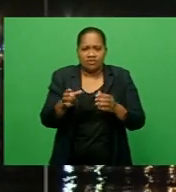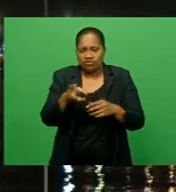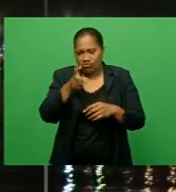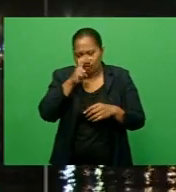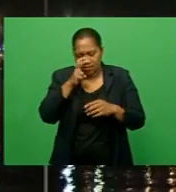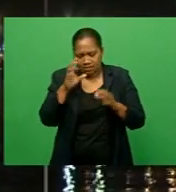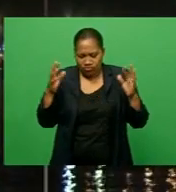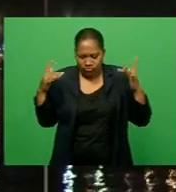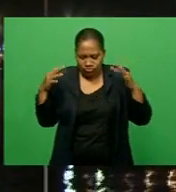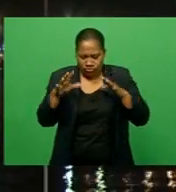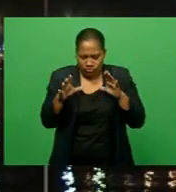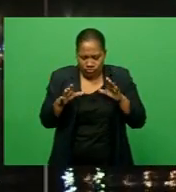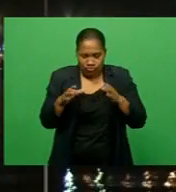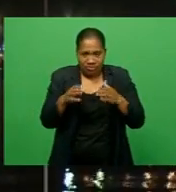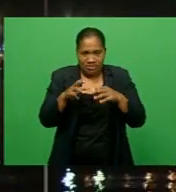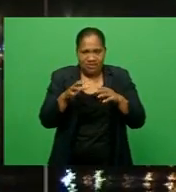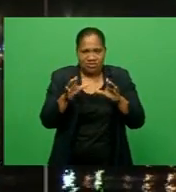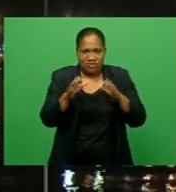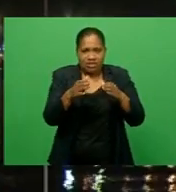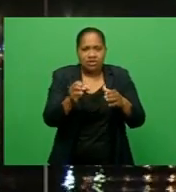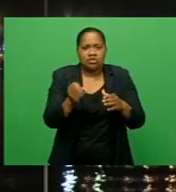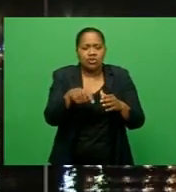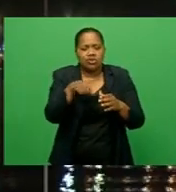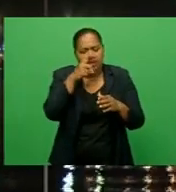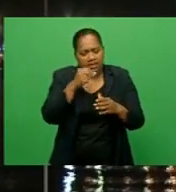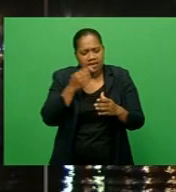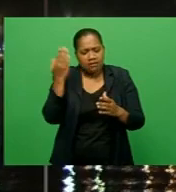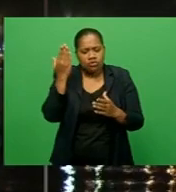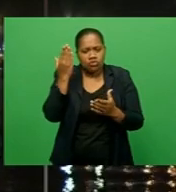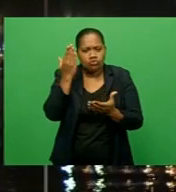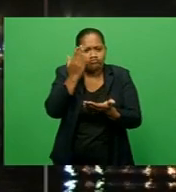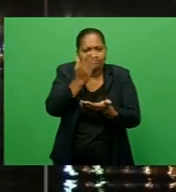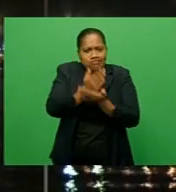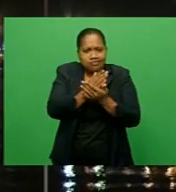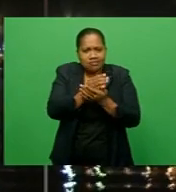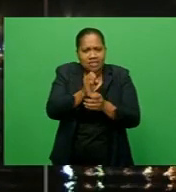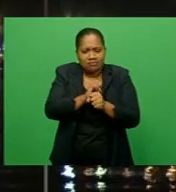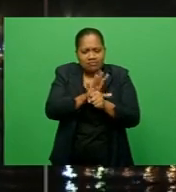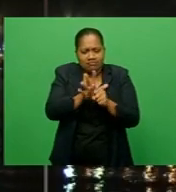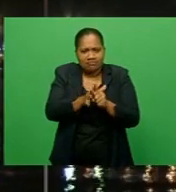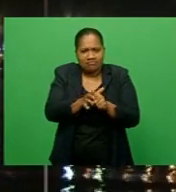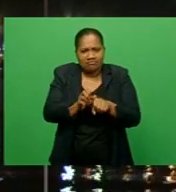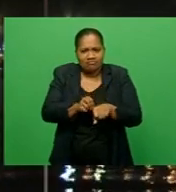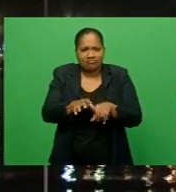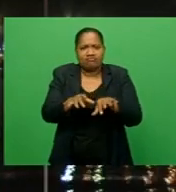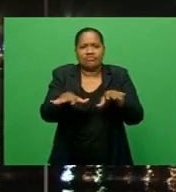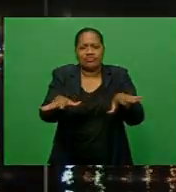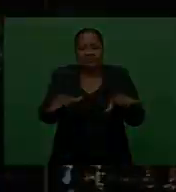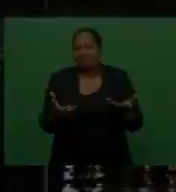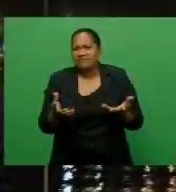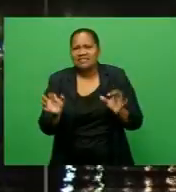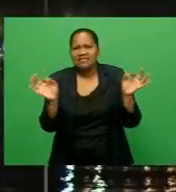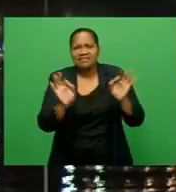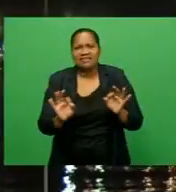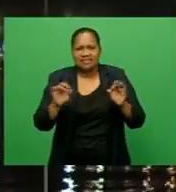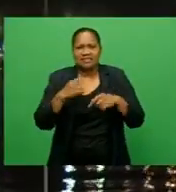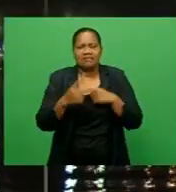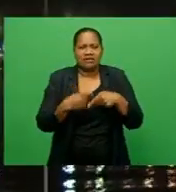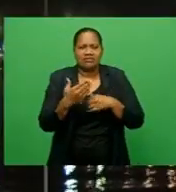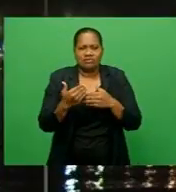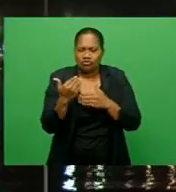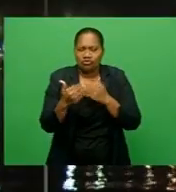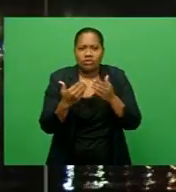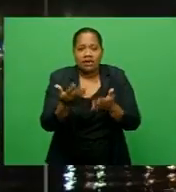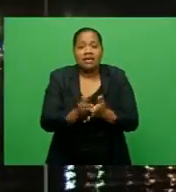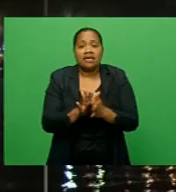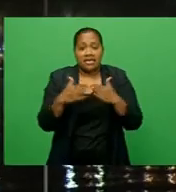activity. This is to tamp down on a coronavirus surge threatening to overwhelm healthcare systems. And it's now